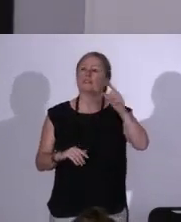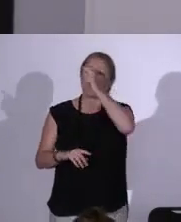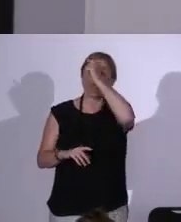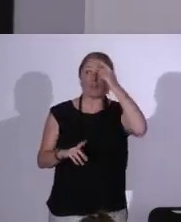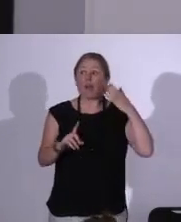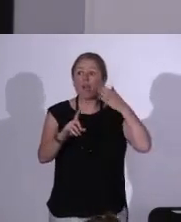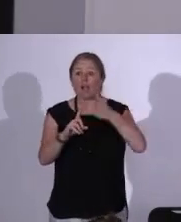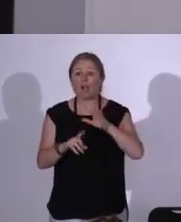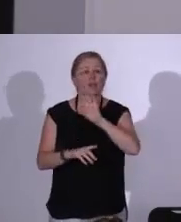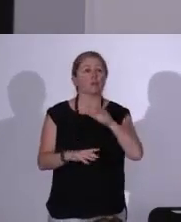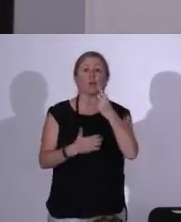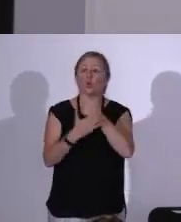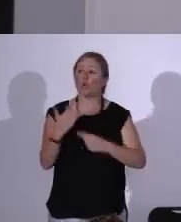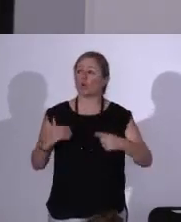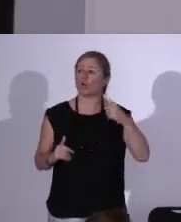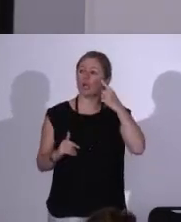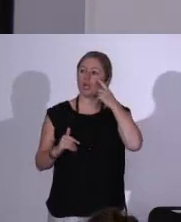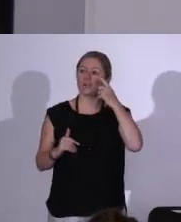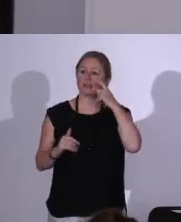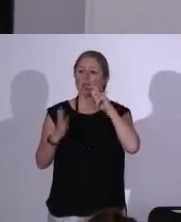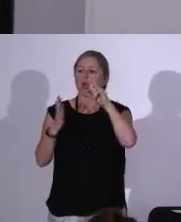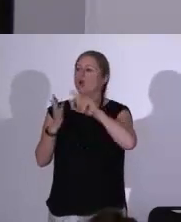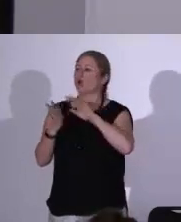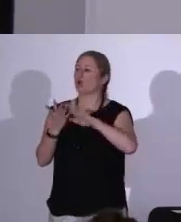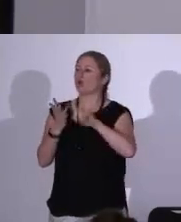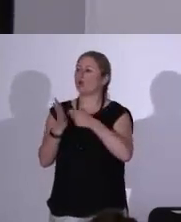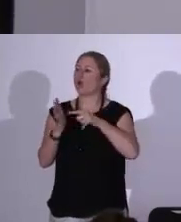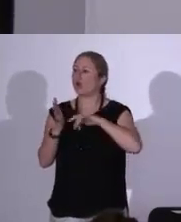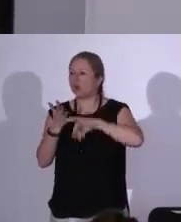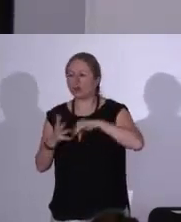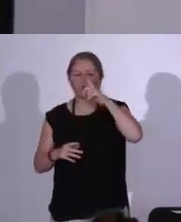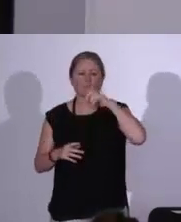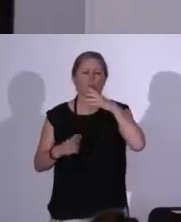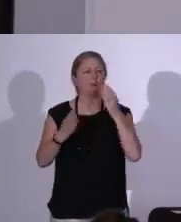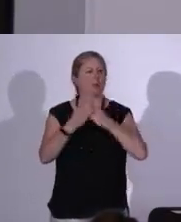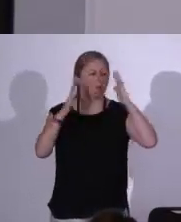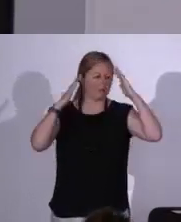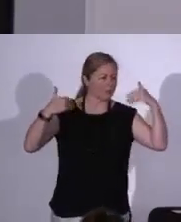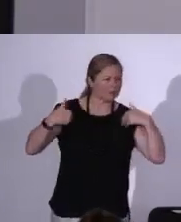is that we don't just see cohorts. We don't see people with autism. We don't see people with disability. We